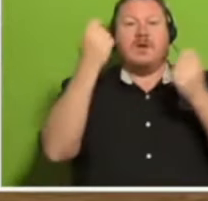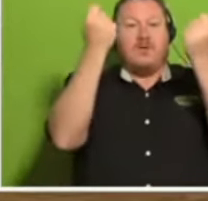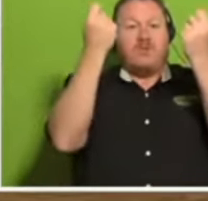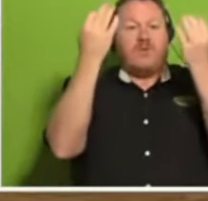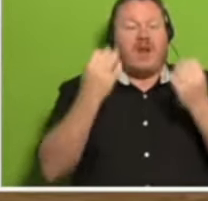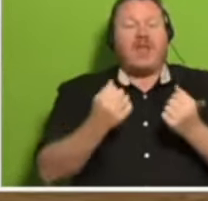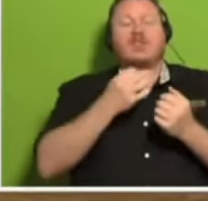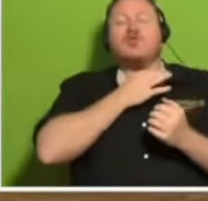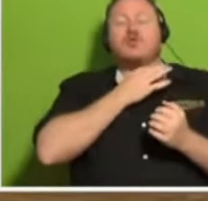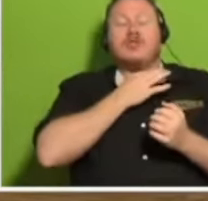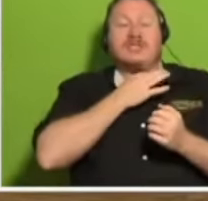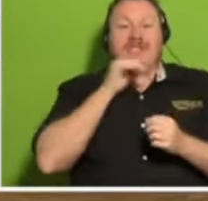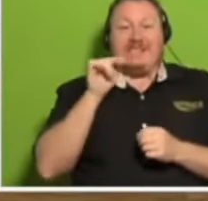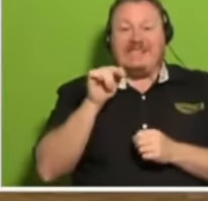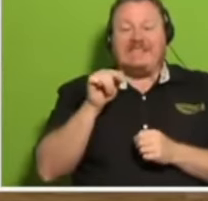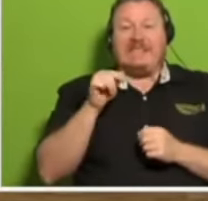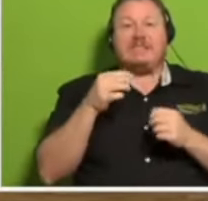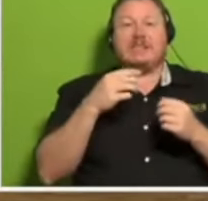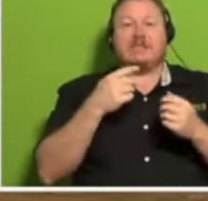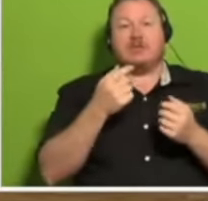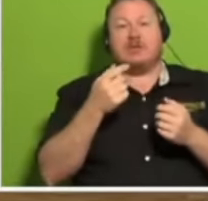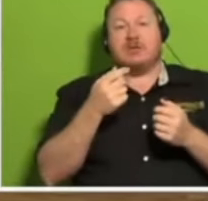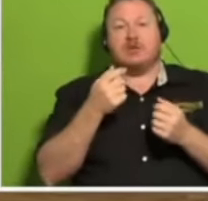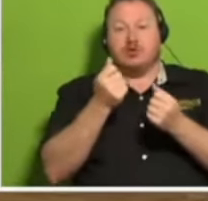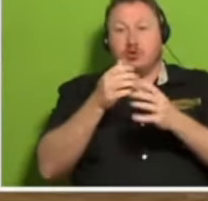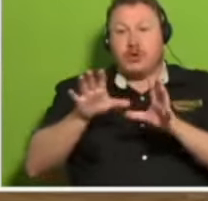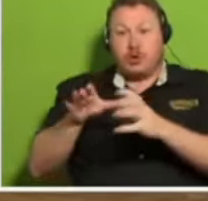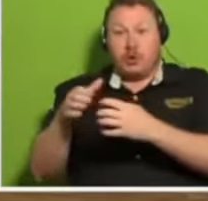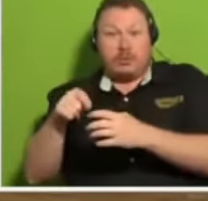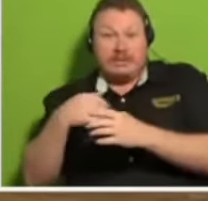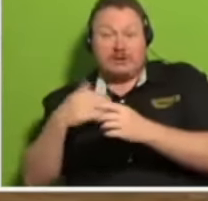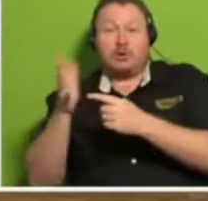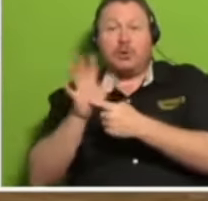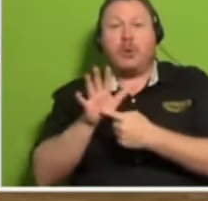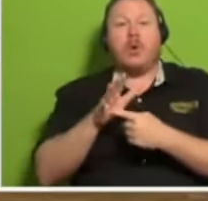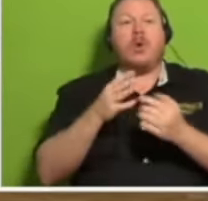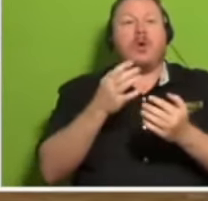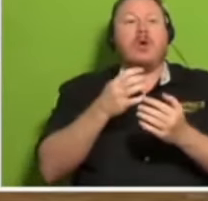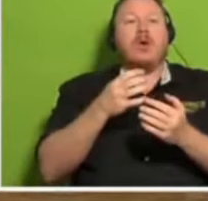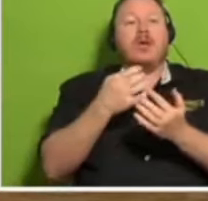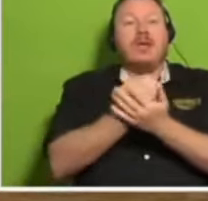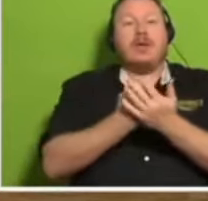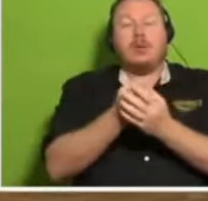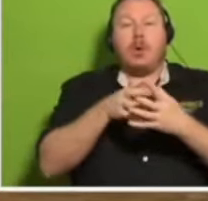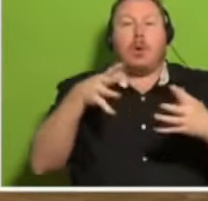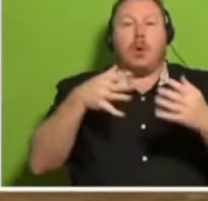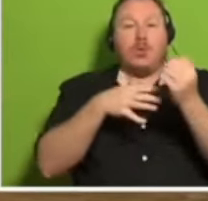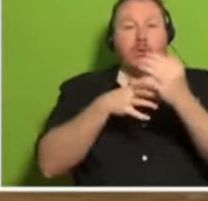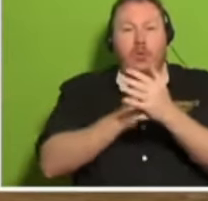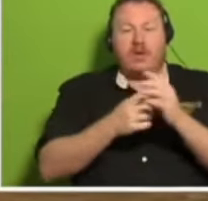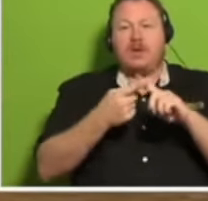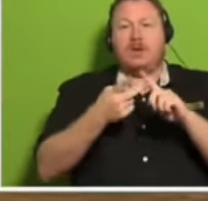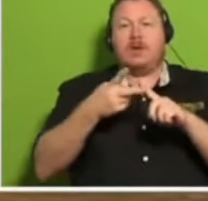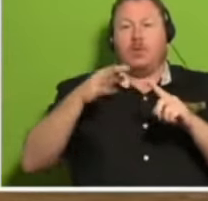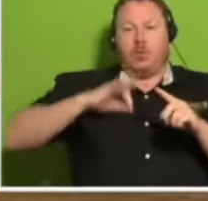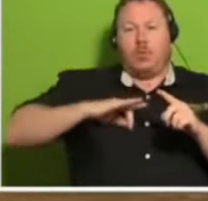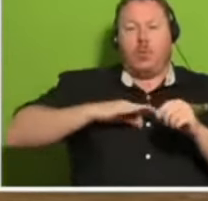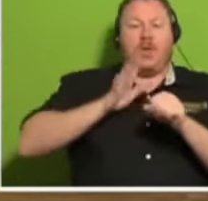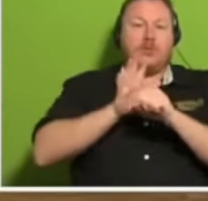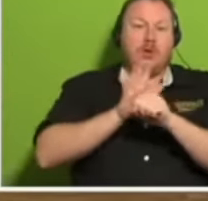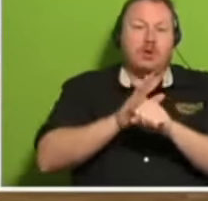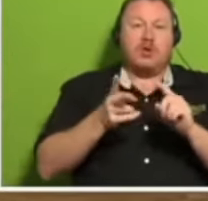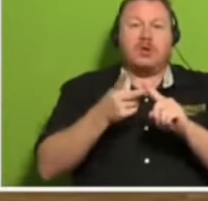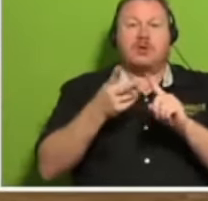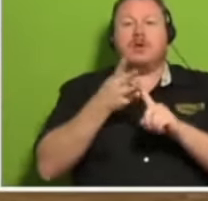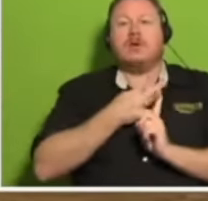that have been articulated by the Treasury across the board include weak economic growth, wage pressures, and the